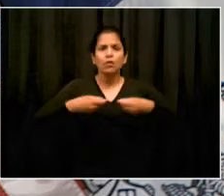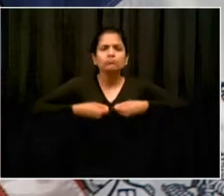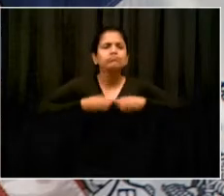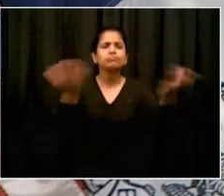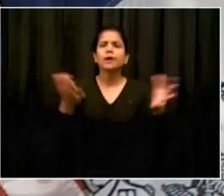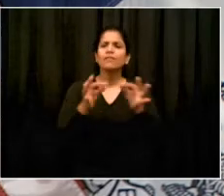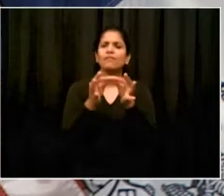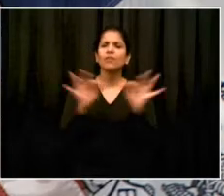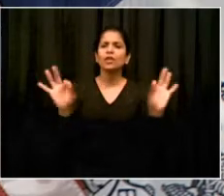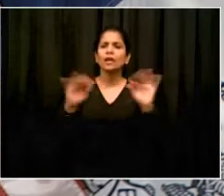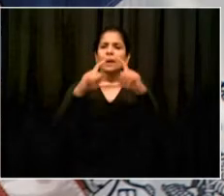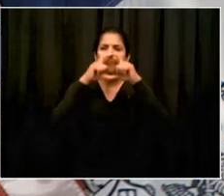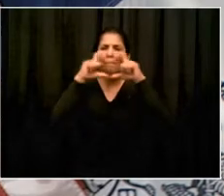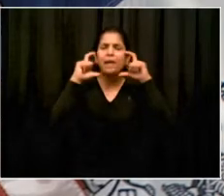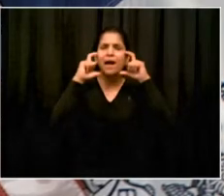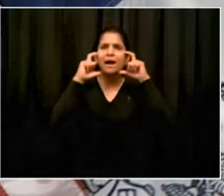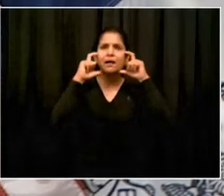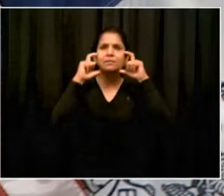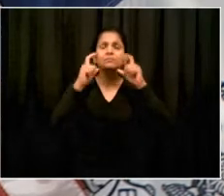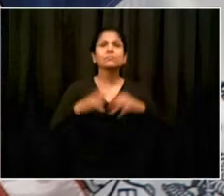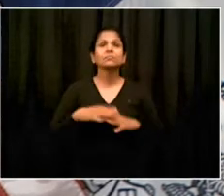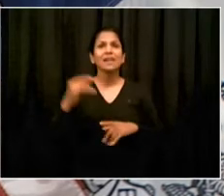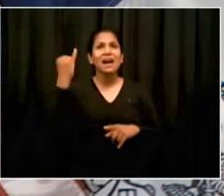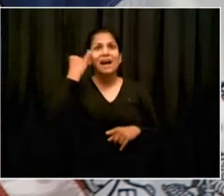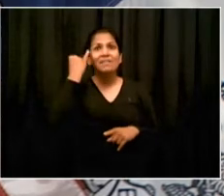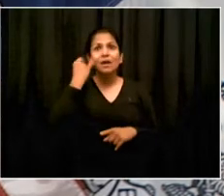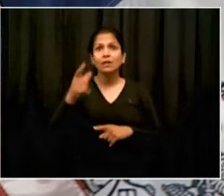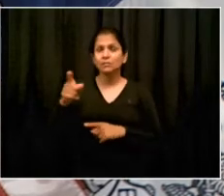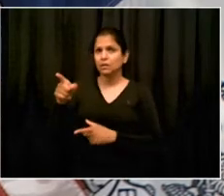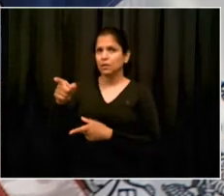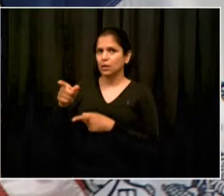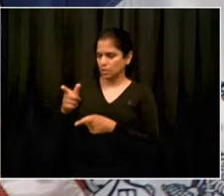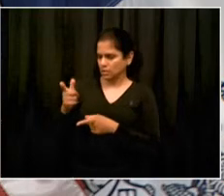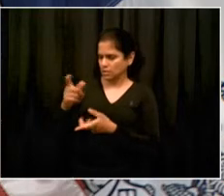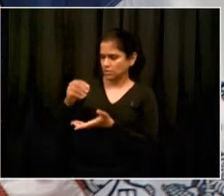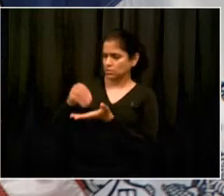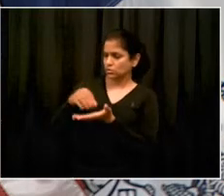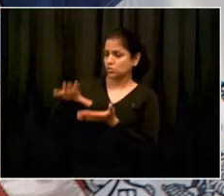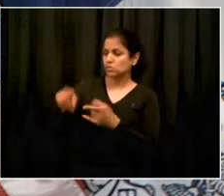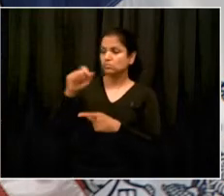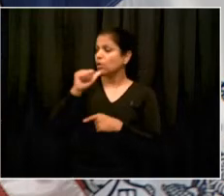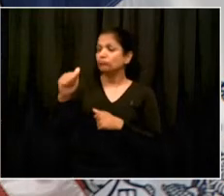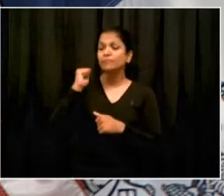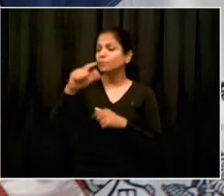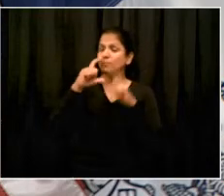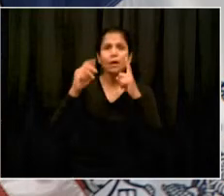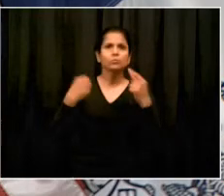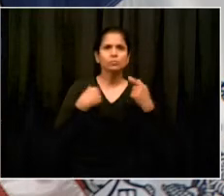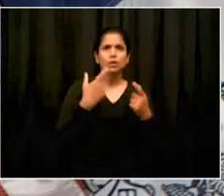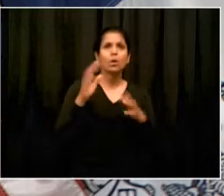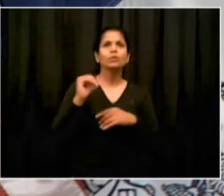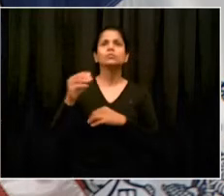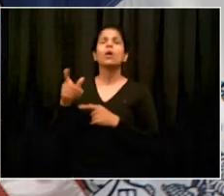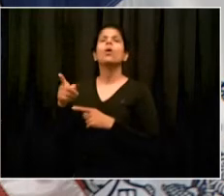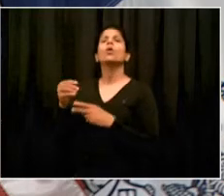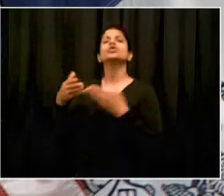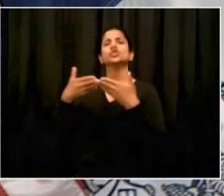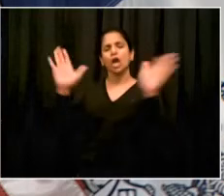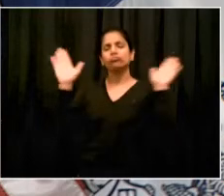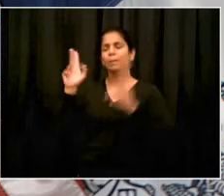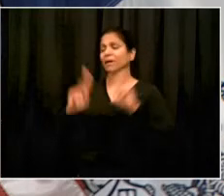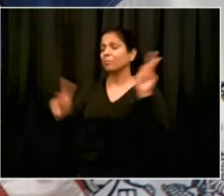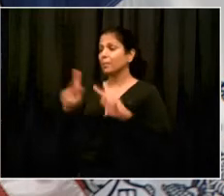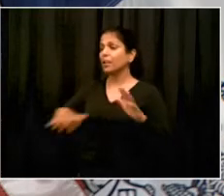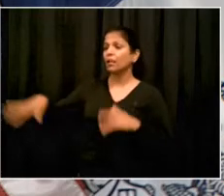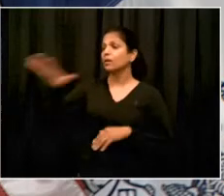masks? So I'll start and I'll turn to the Commissioner. Juliet, there's been a lot of dialogue, a lot of